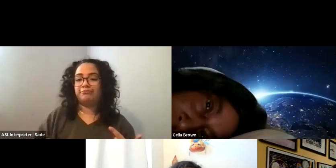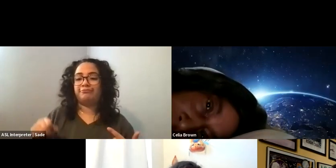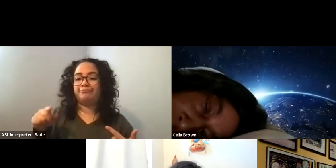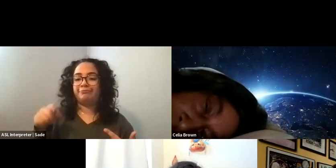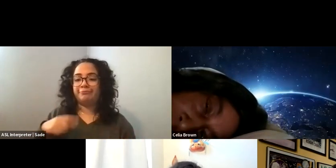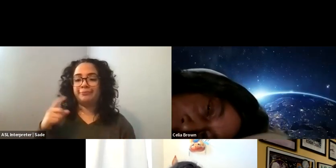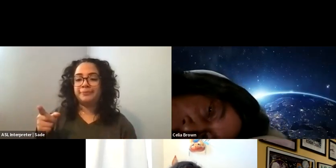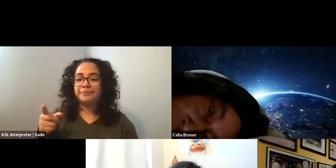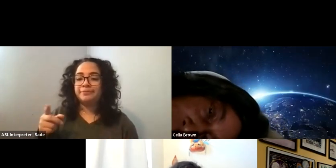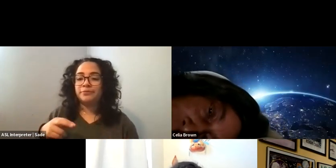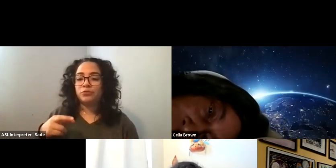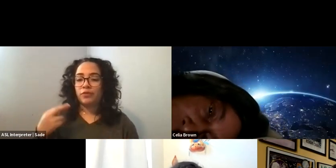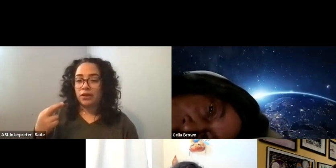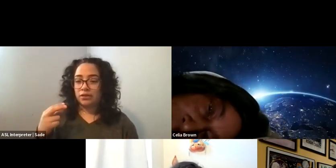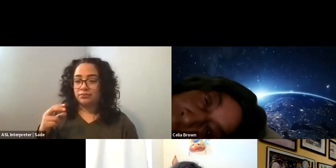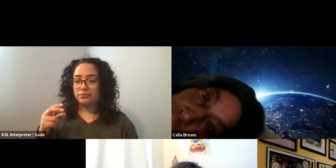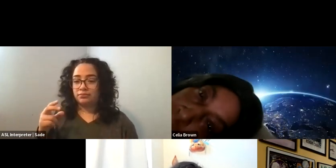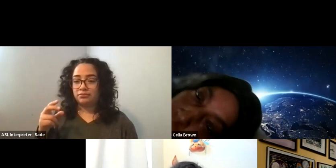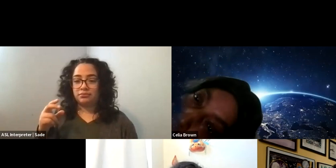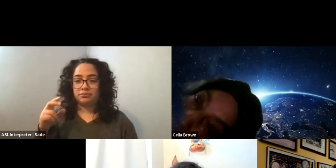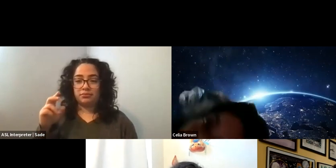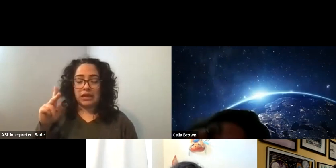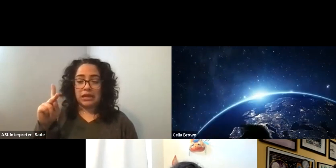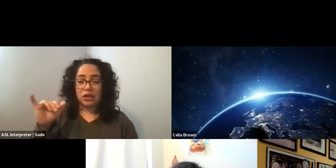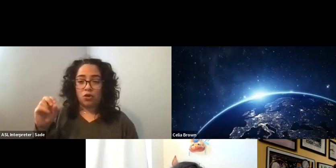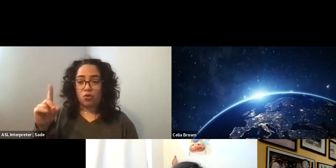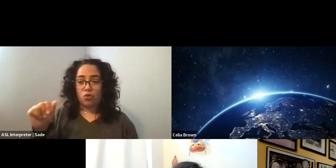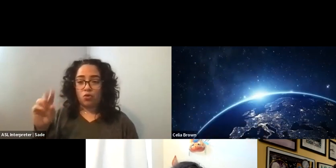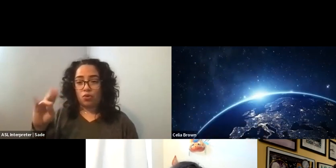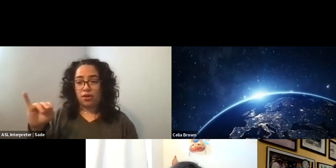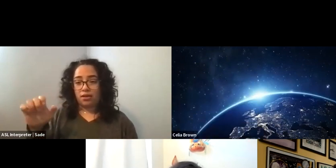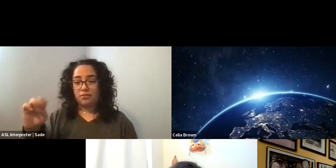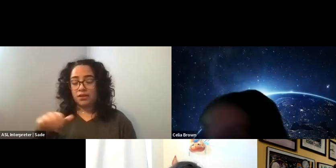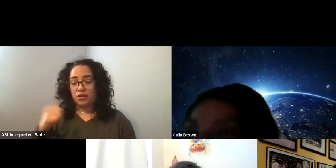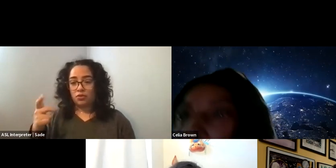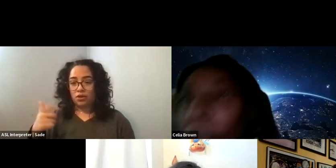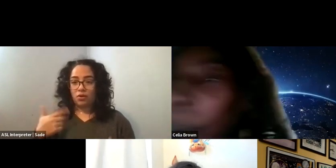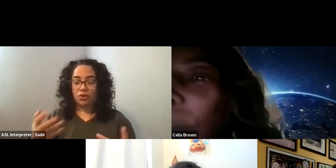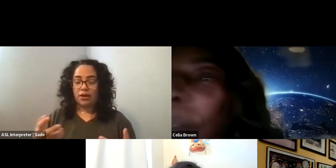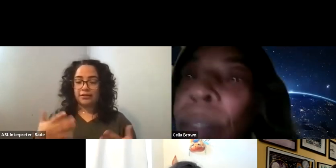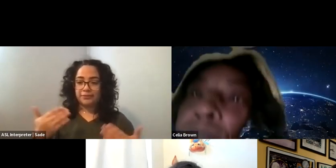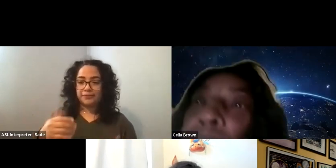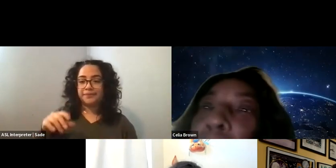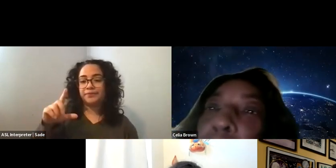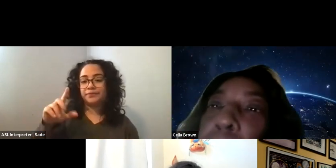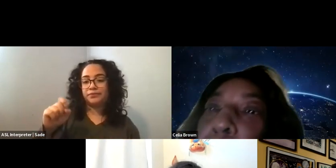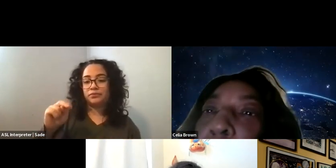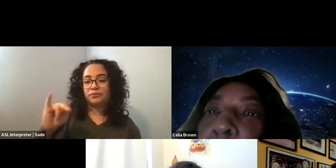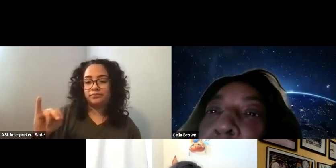And the last two folks I want to bring into this space are Toni Morrison and Alexis Pauline